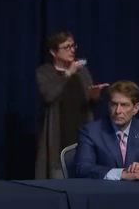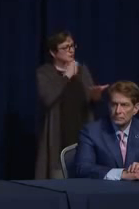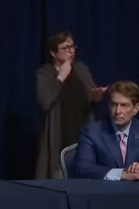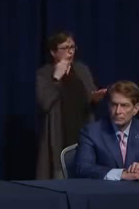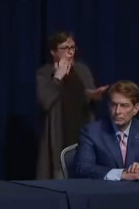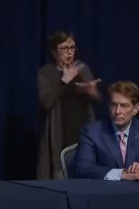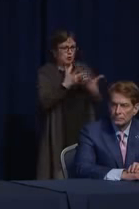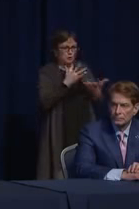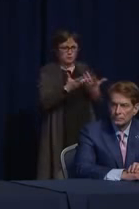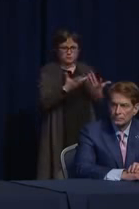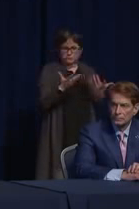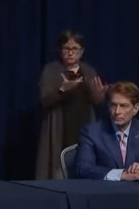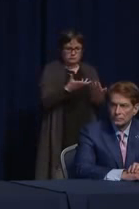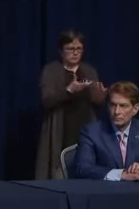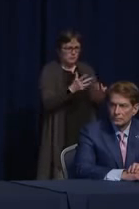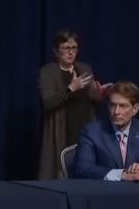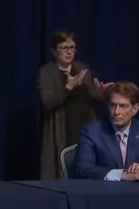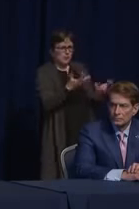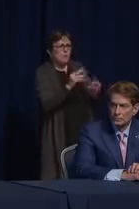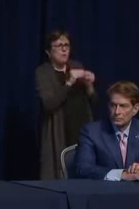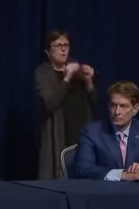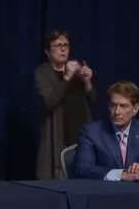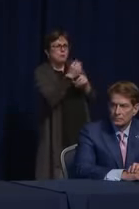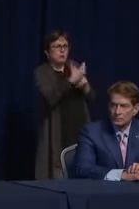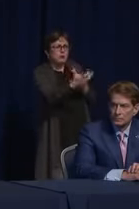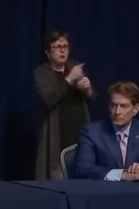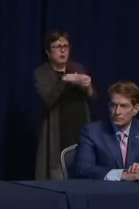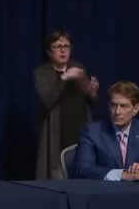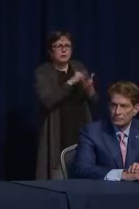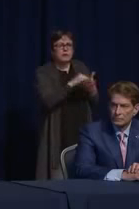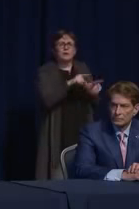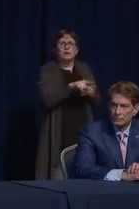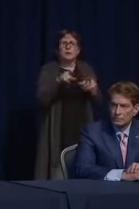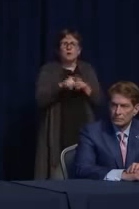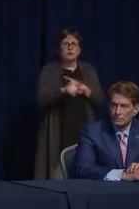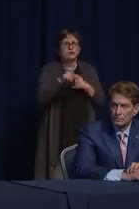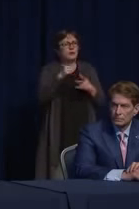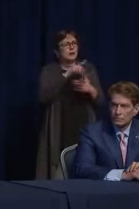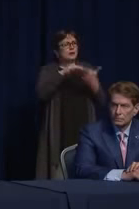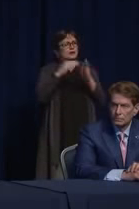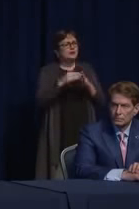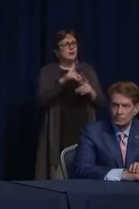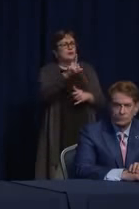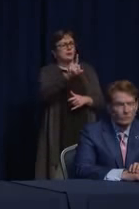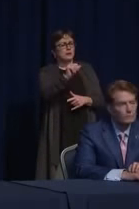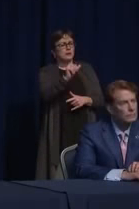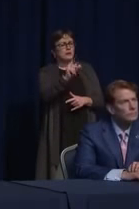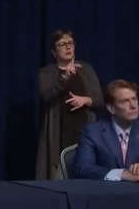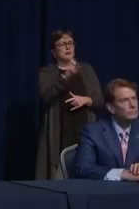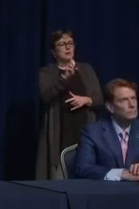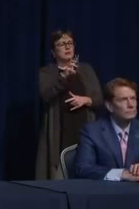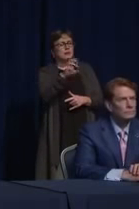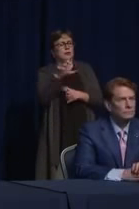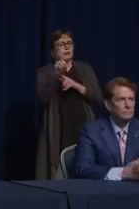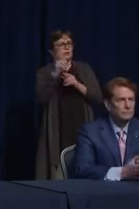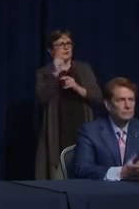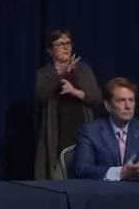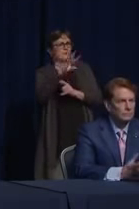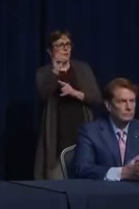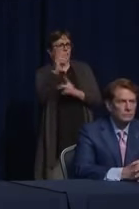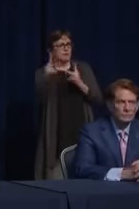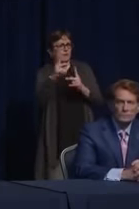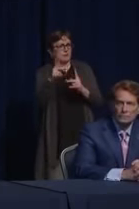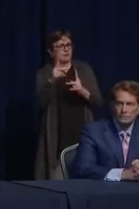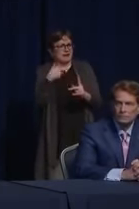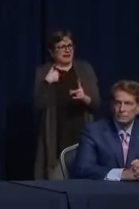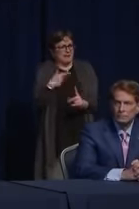corrections officer testing positive, and also in Lakewood, 40 cases there. Can you speak to isolated, incarcerated, and